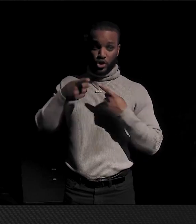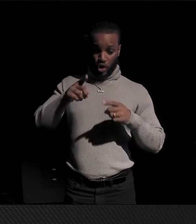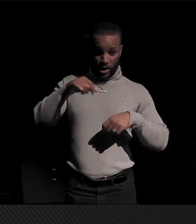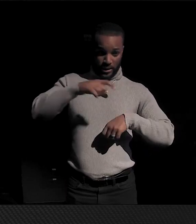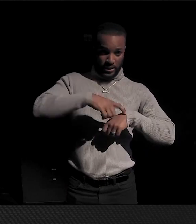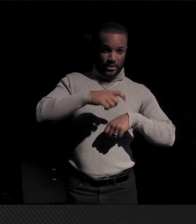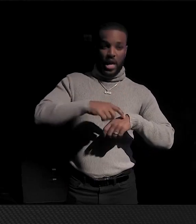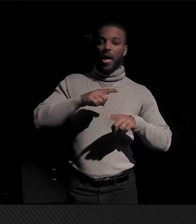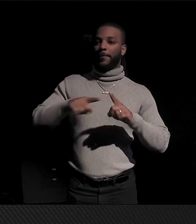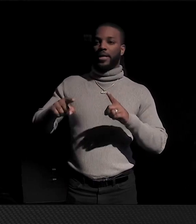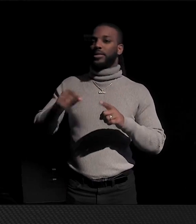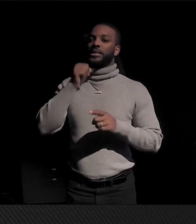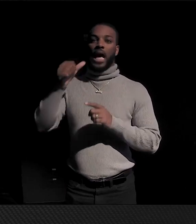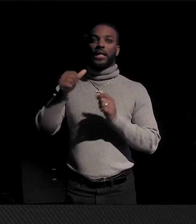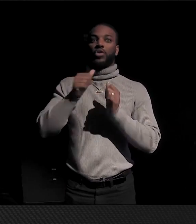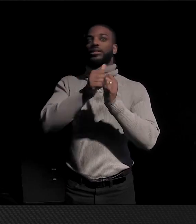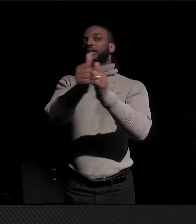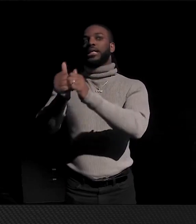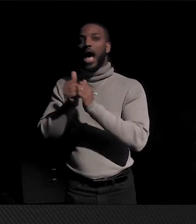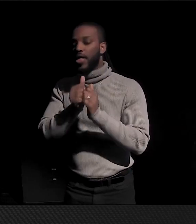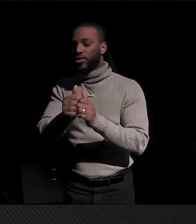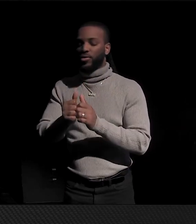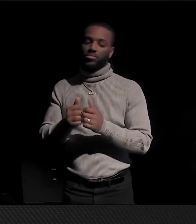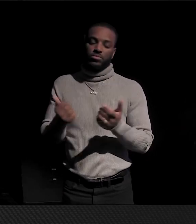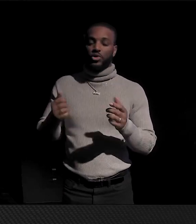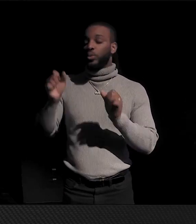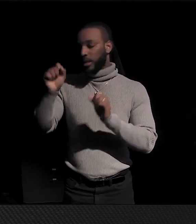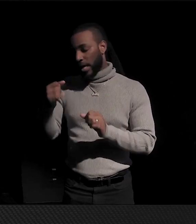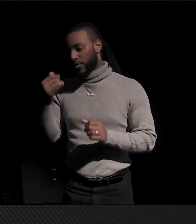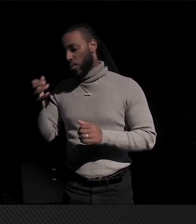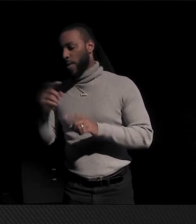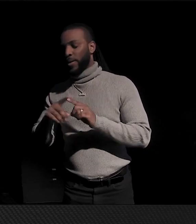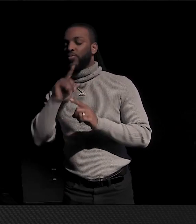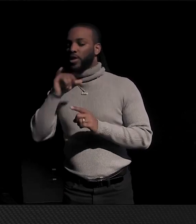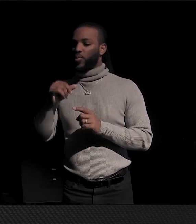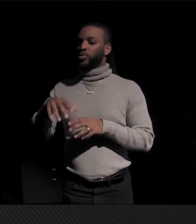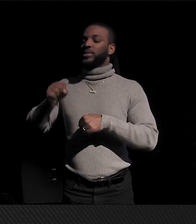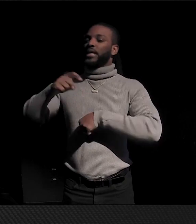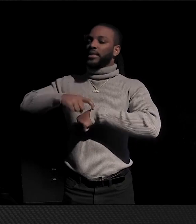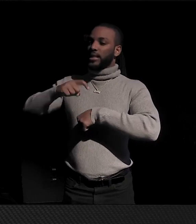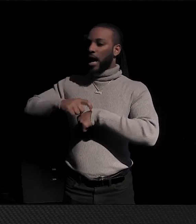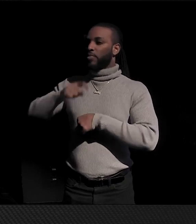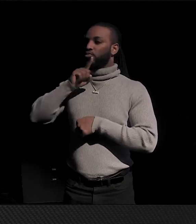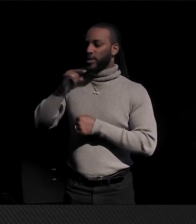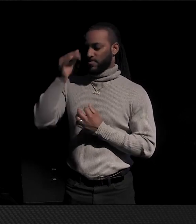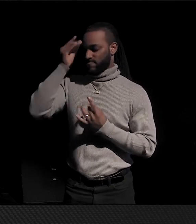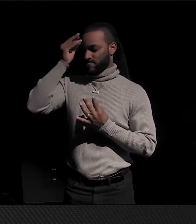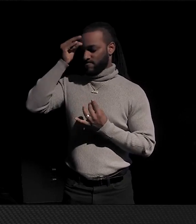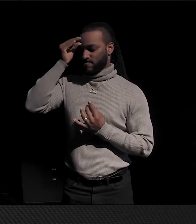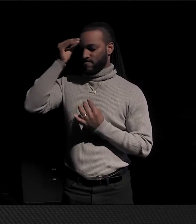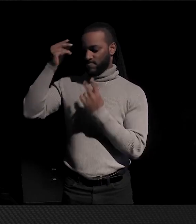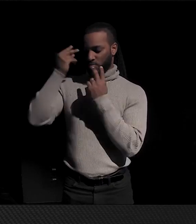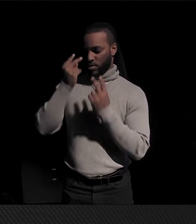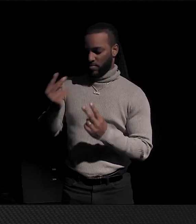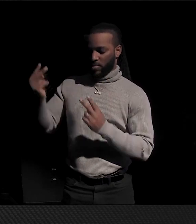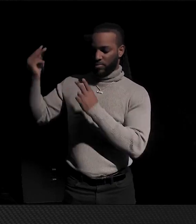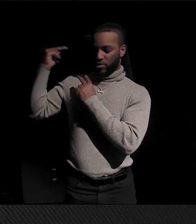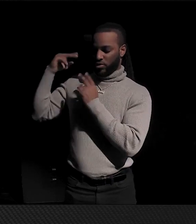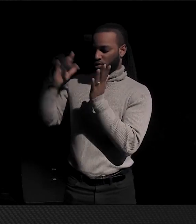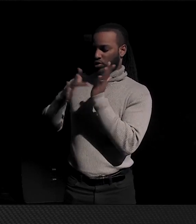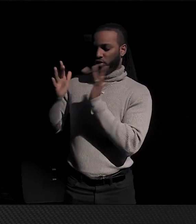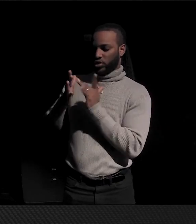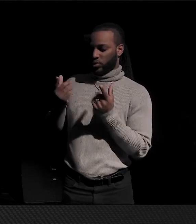want you to do it with the people that you came with. I want you to take time to really remember what it was that Jesus